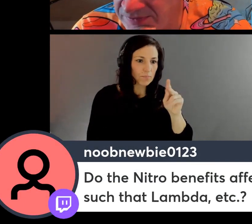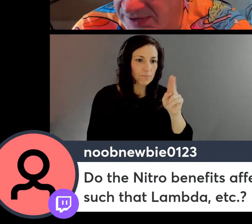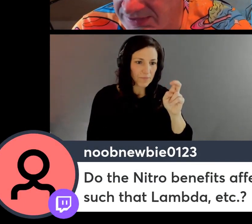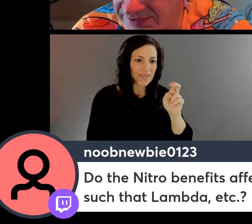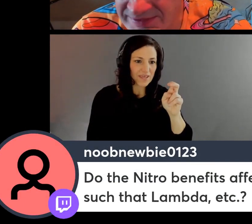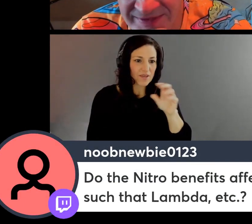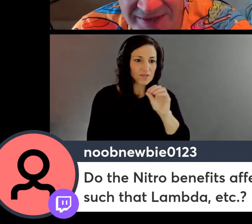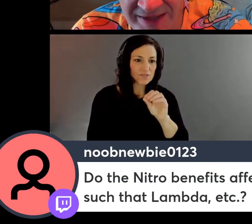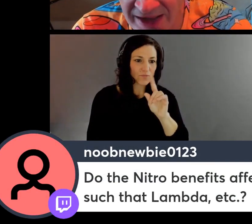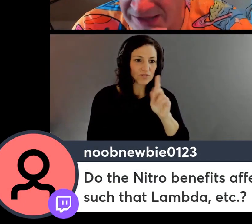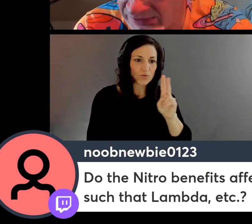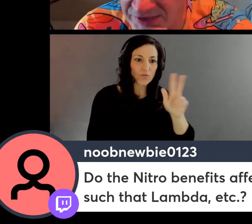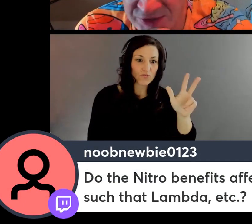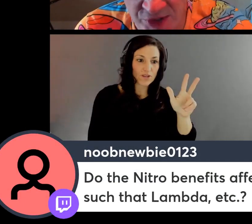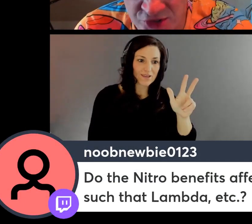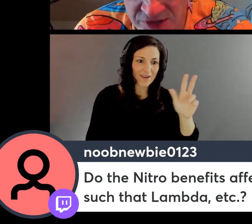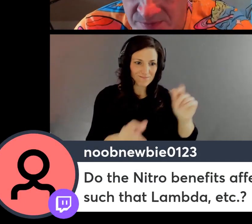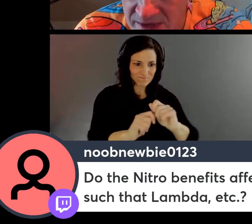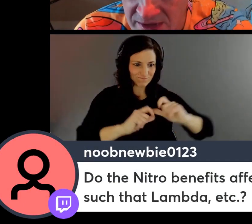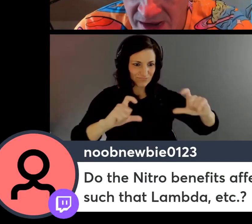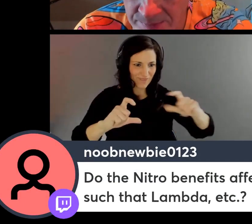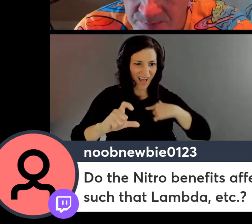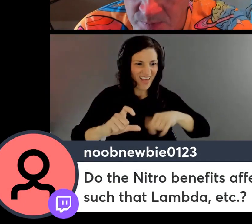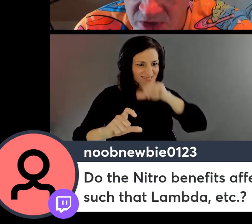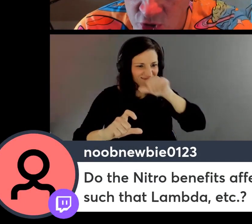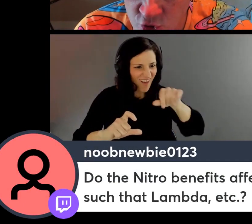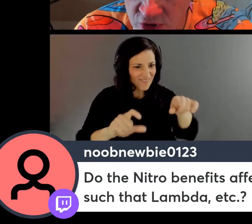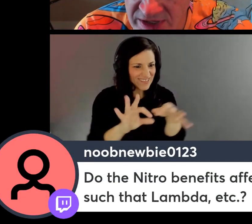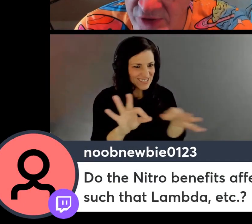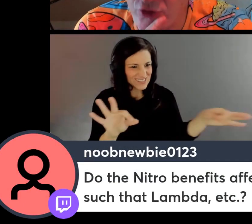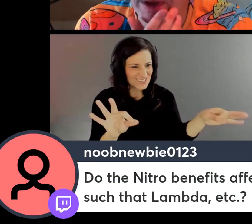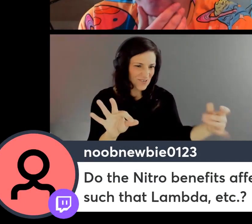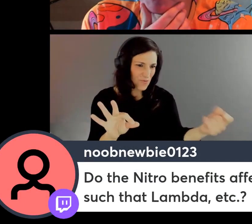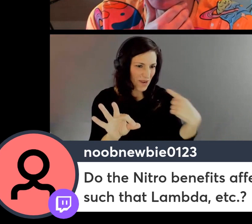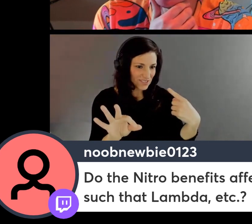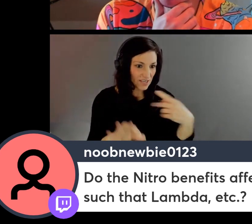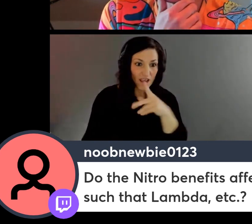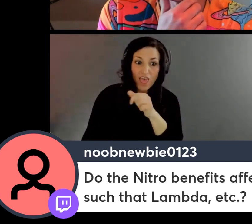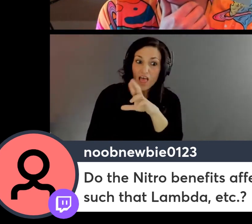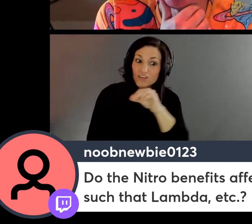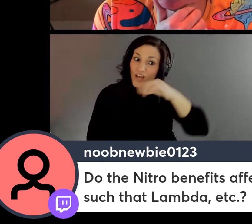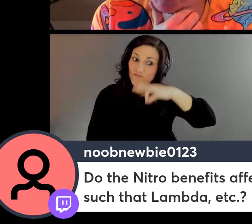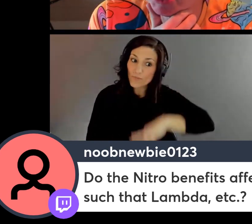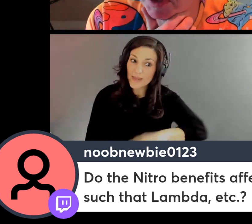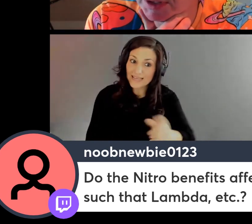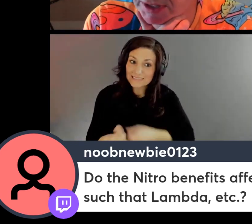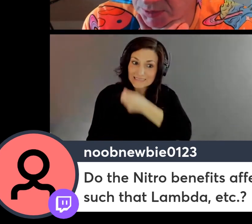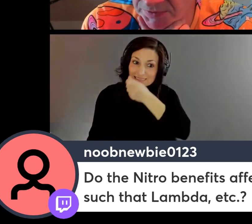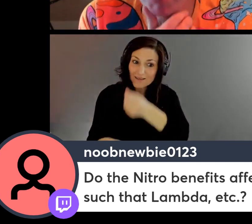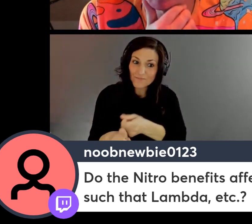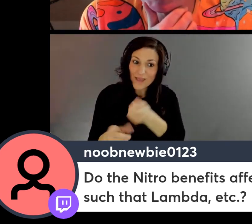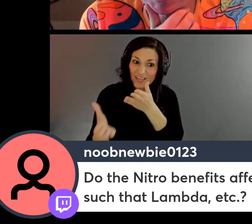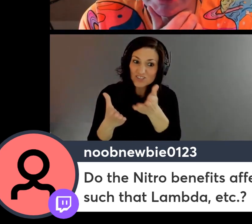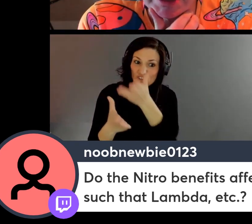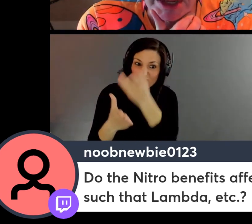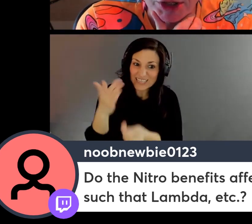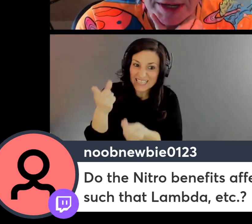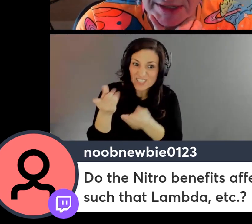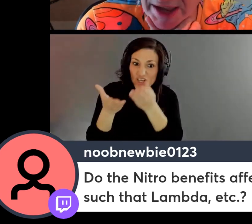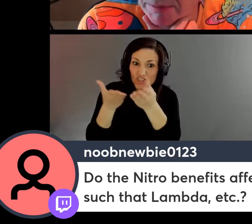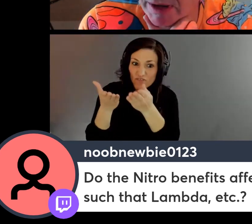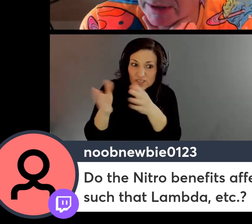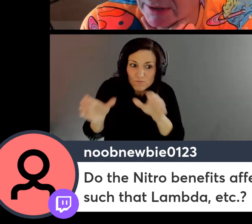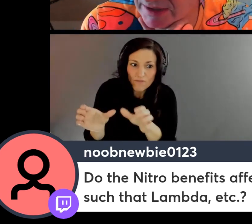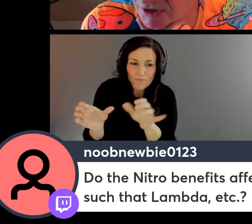one up. I love this question. Do the Nitro benefits affect serverless services performance, such